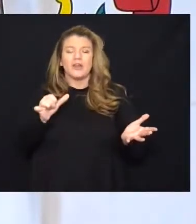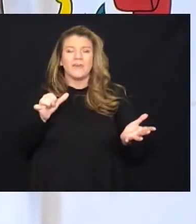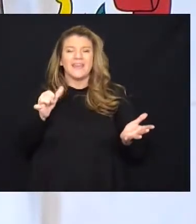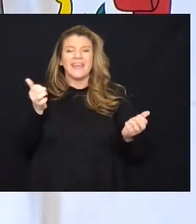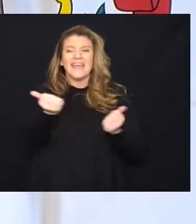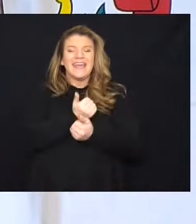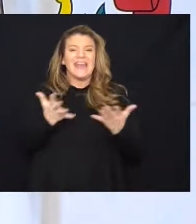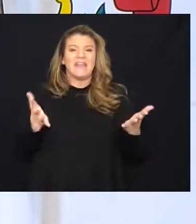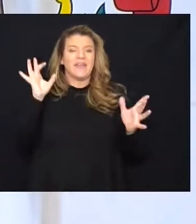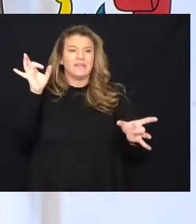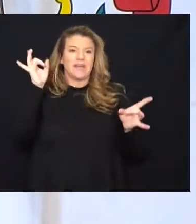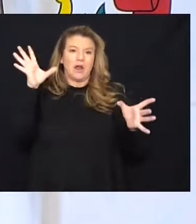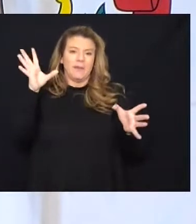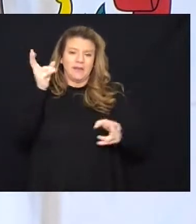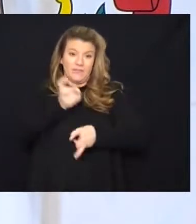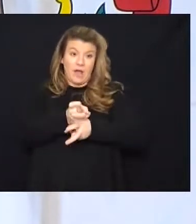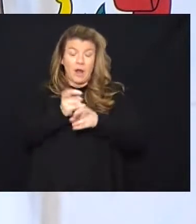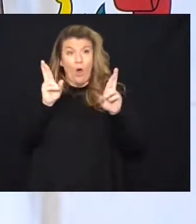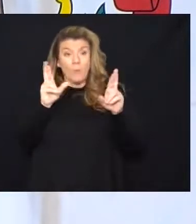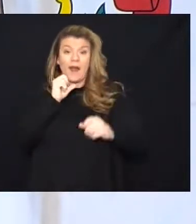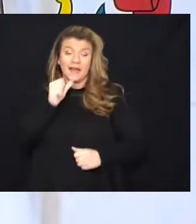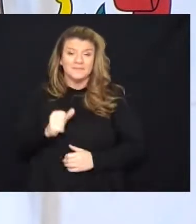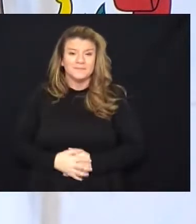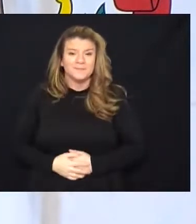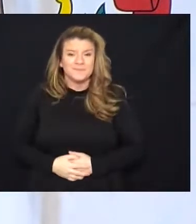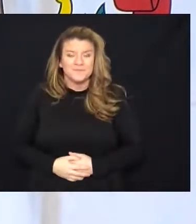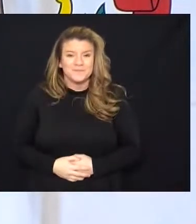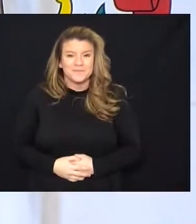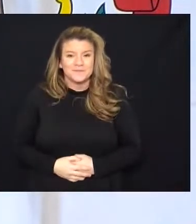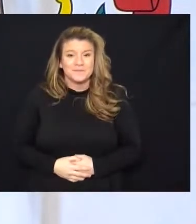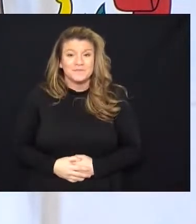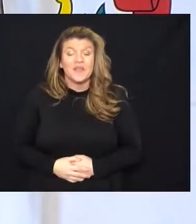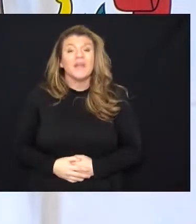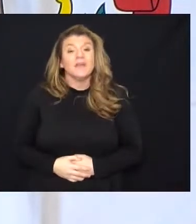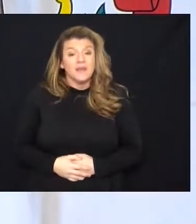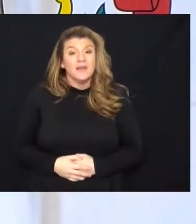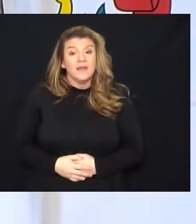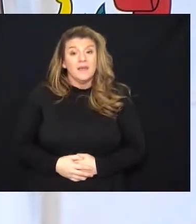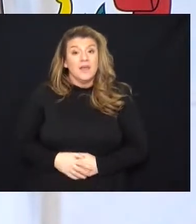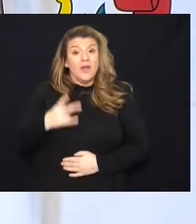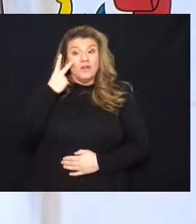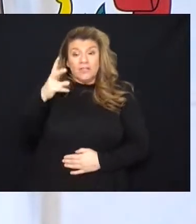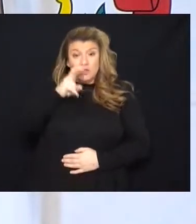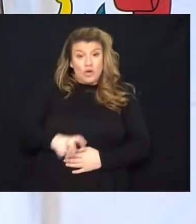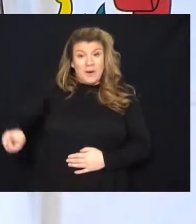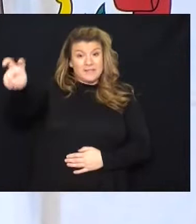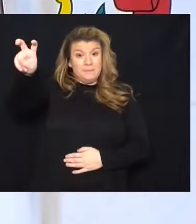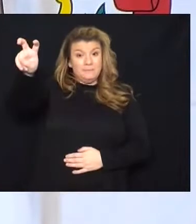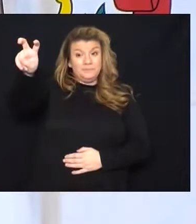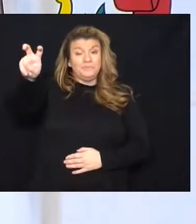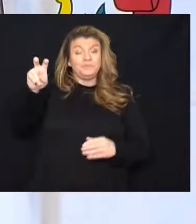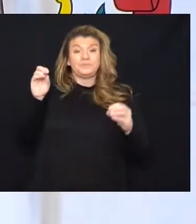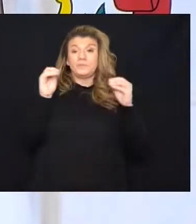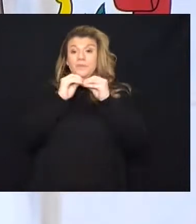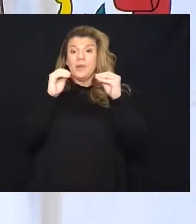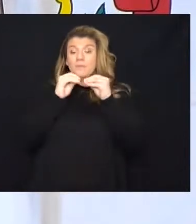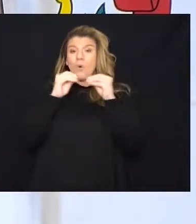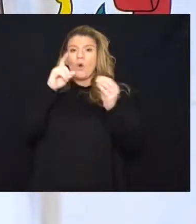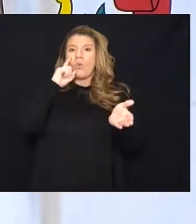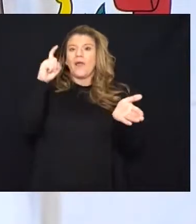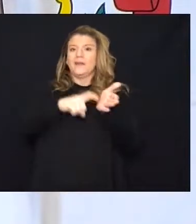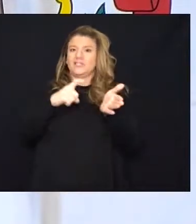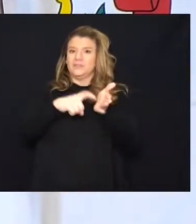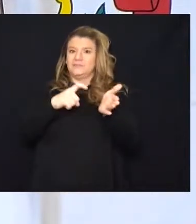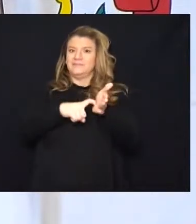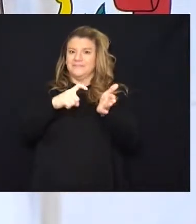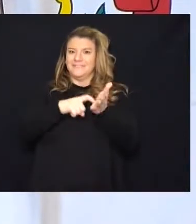surely won't be anything terribly significant, we hope and pray. from the standpoint of tourism, more recognition that's coming